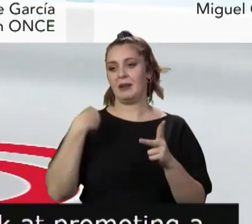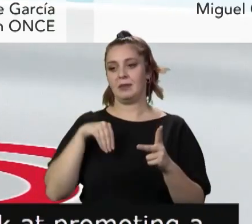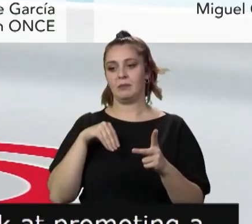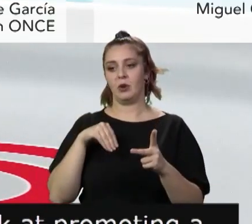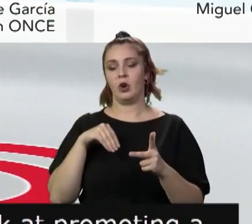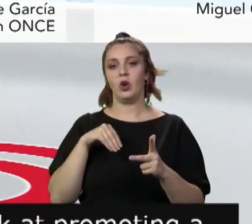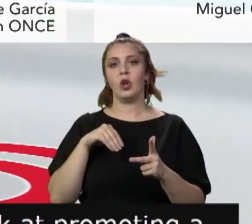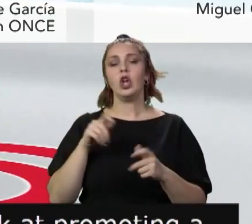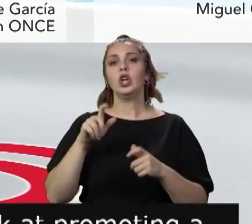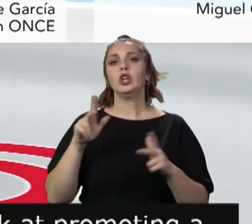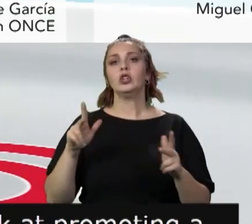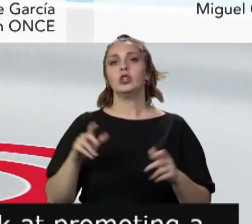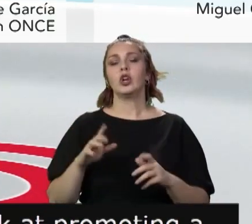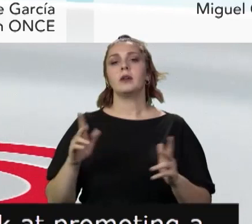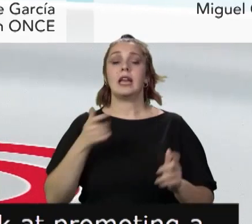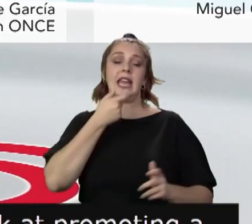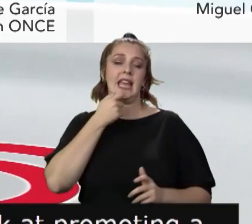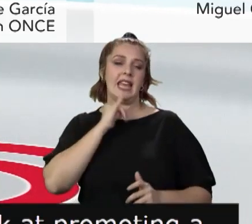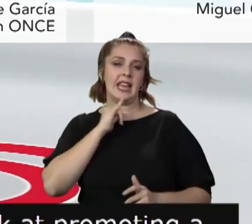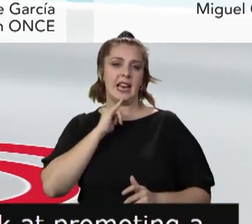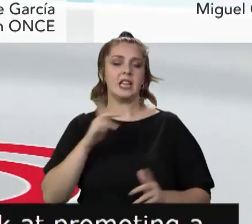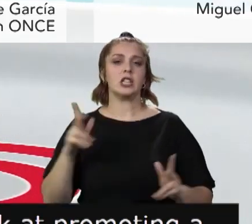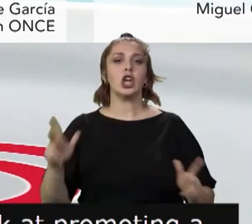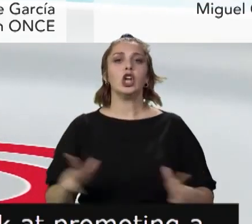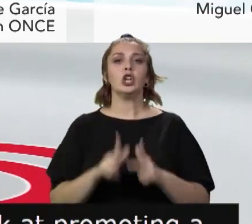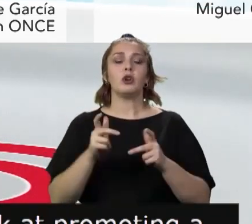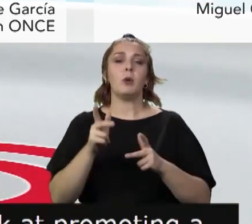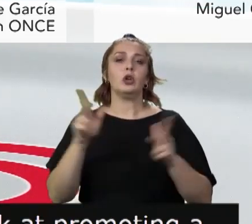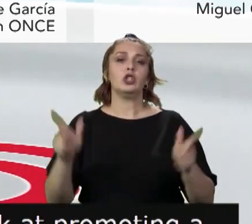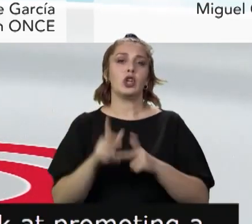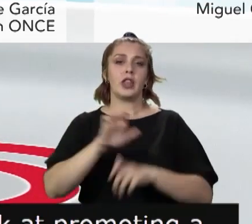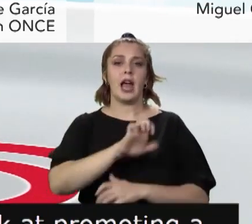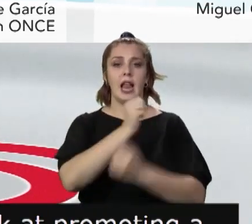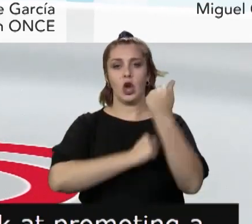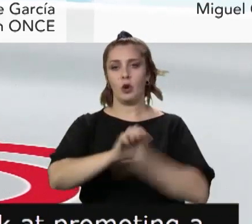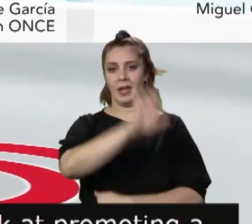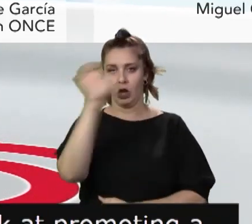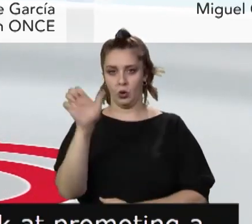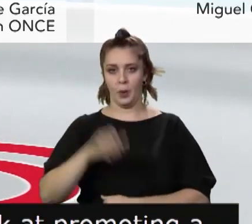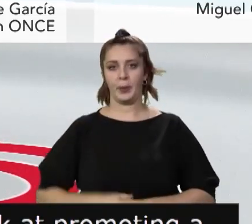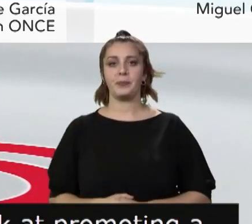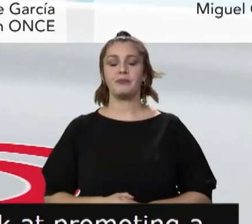and for social economy, such as the case of Social Economy Europe.